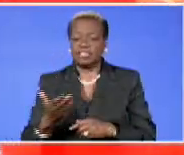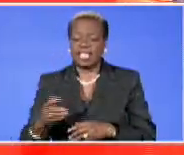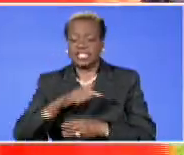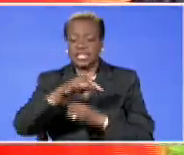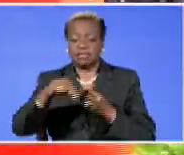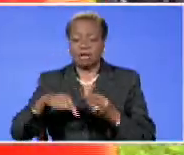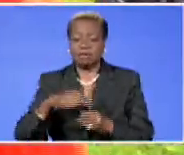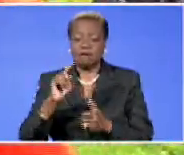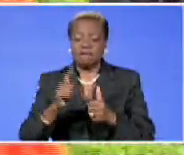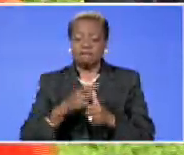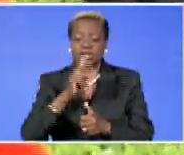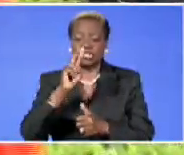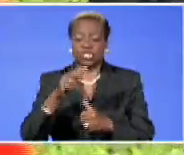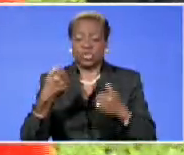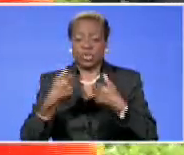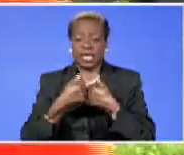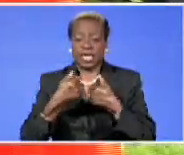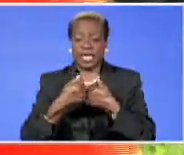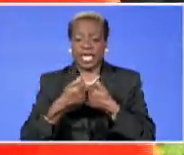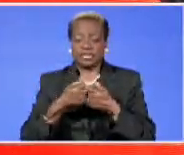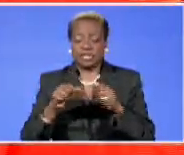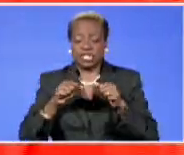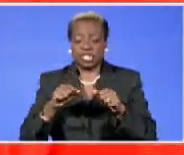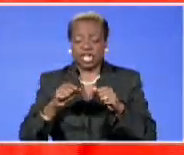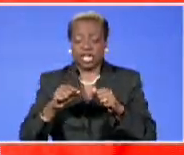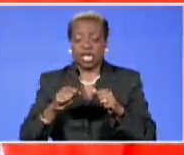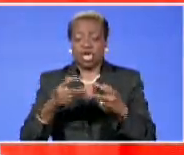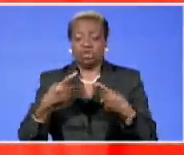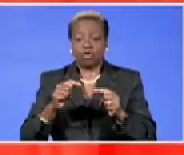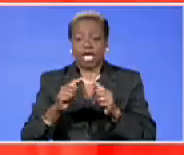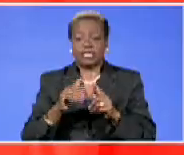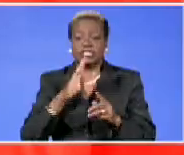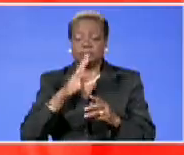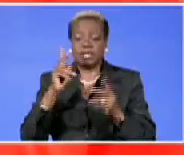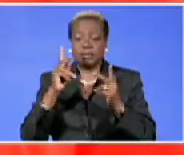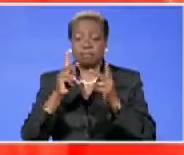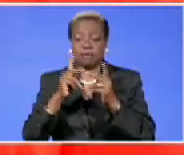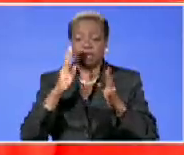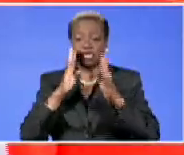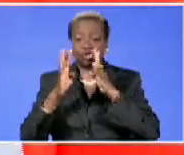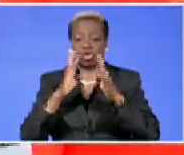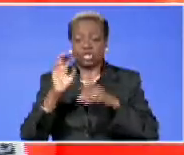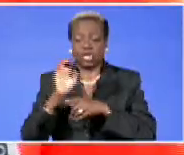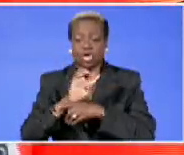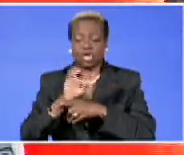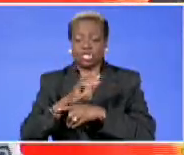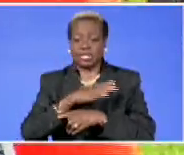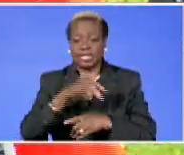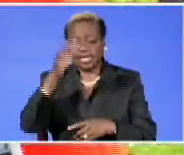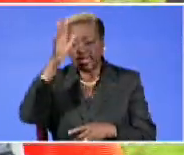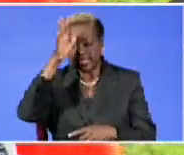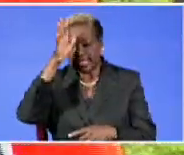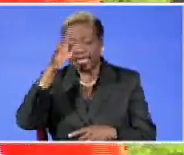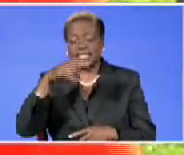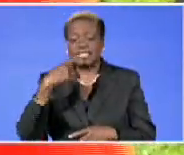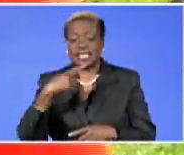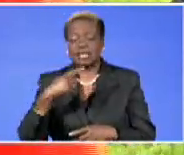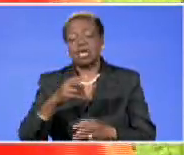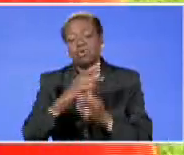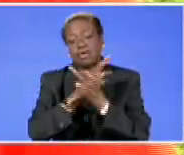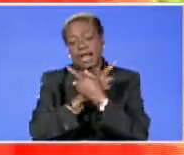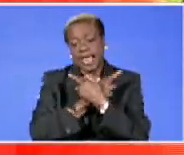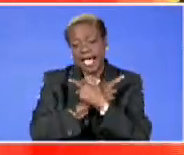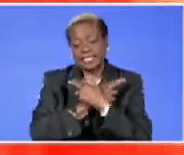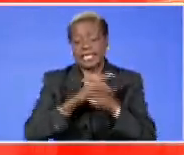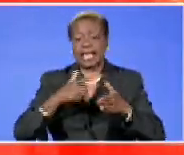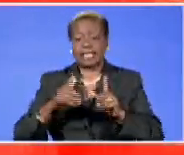shaky. Just was trying to be too perfect. But talked to my coaches and my dad, told me to just relax and just let my game flow. And